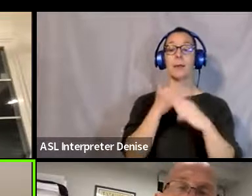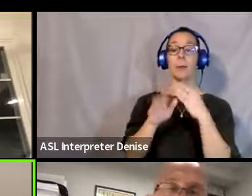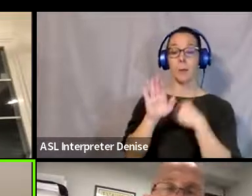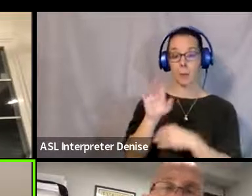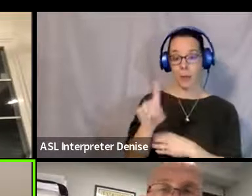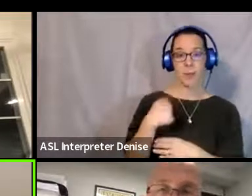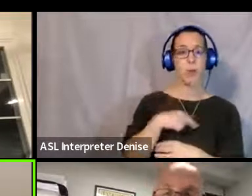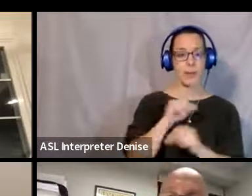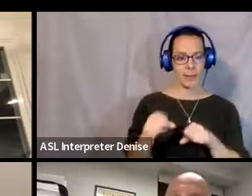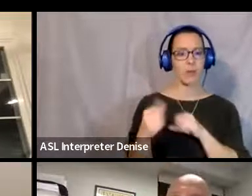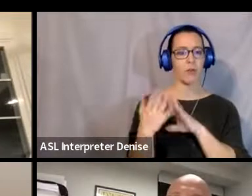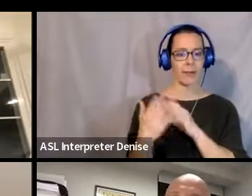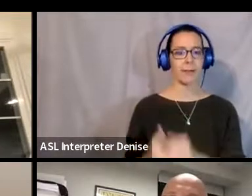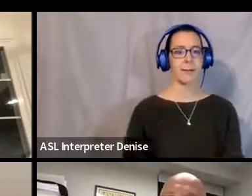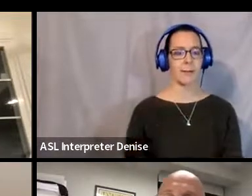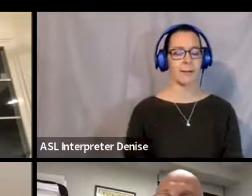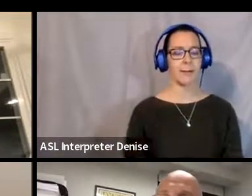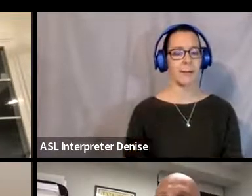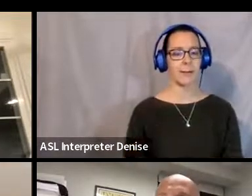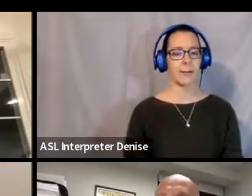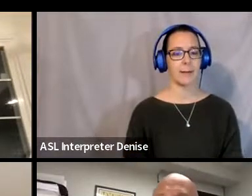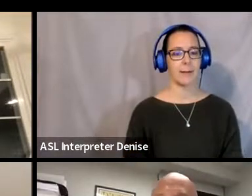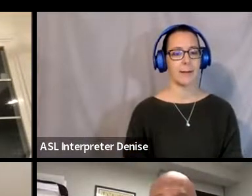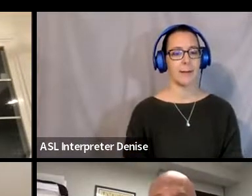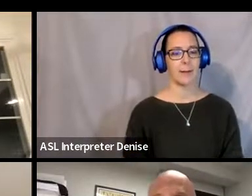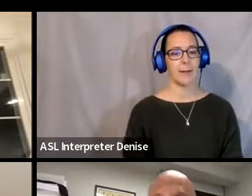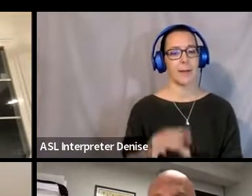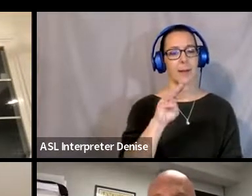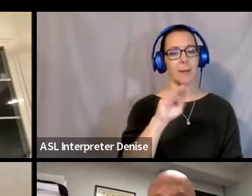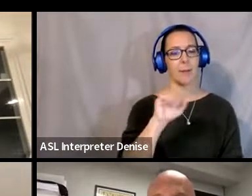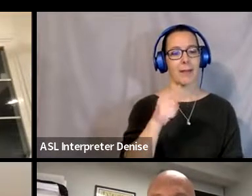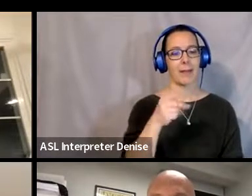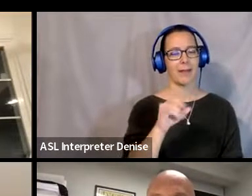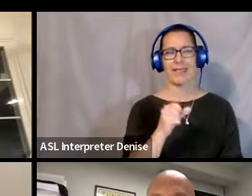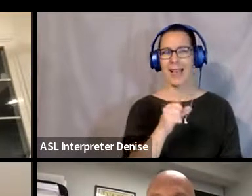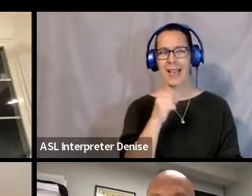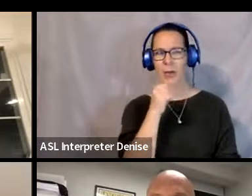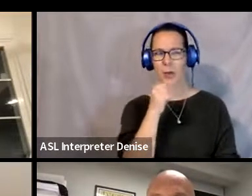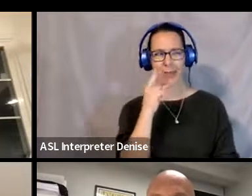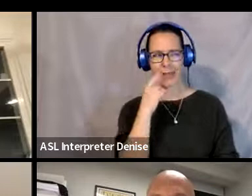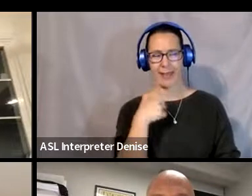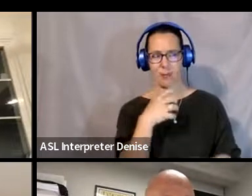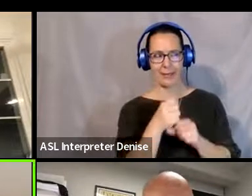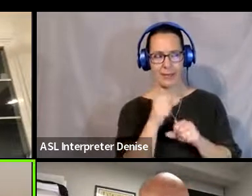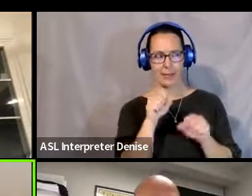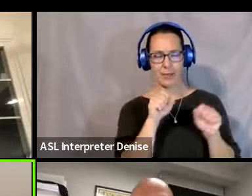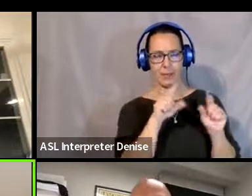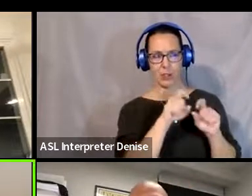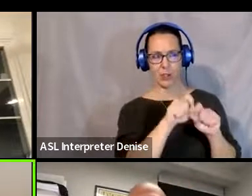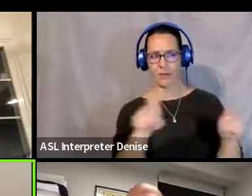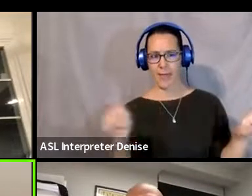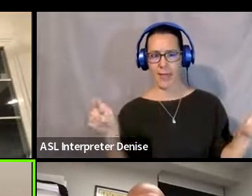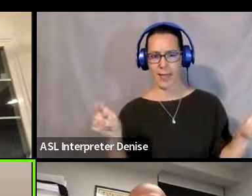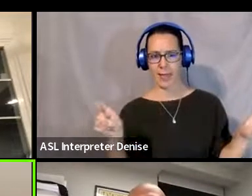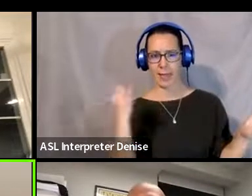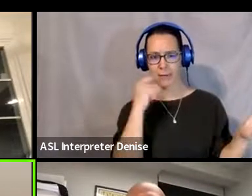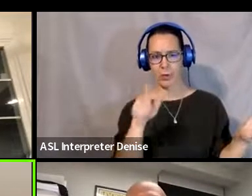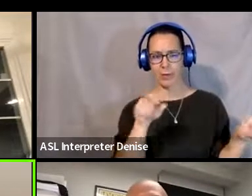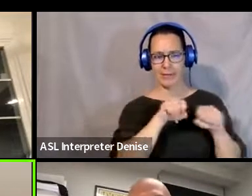address that. Along with that, I don't know that I've received the survey. So if it's already been sent out, it has. If you